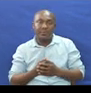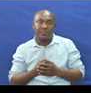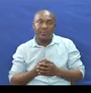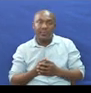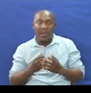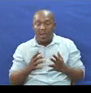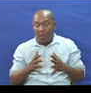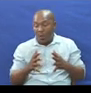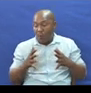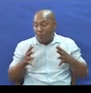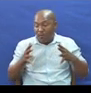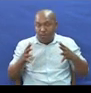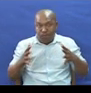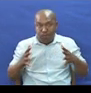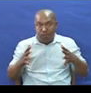a fat rat.